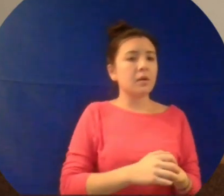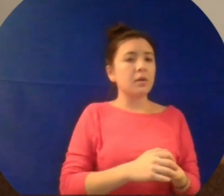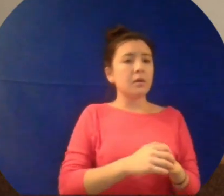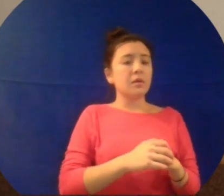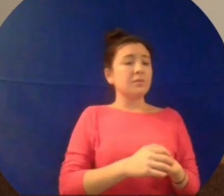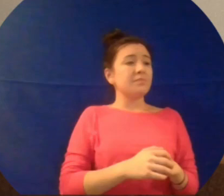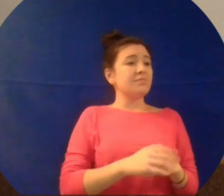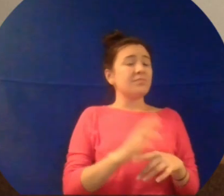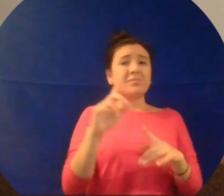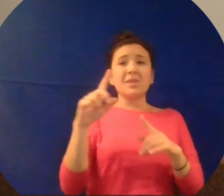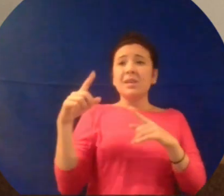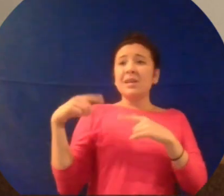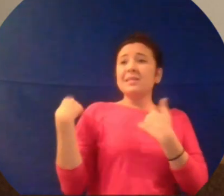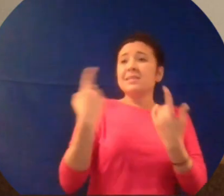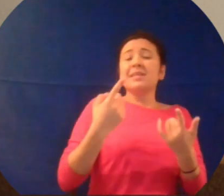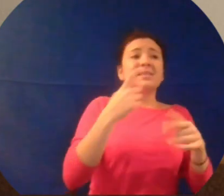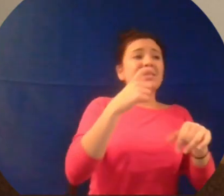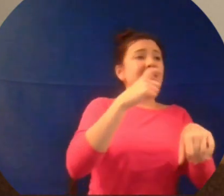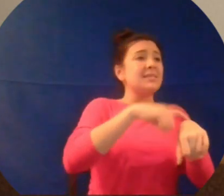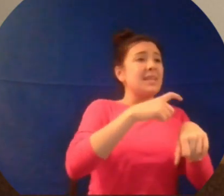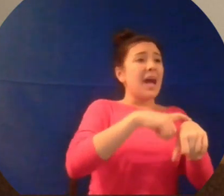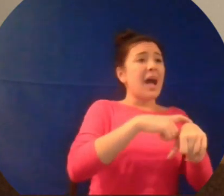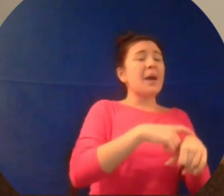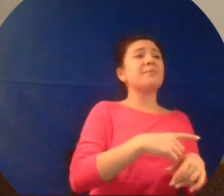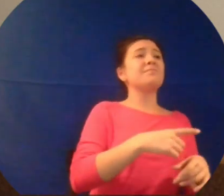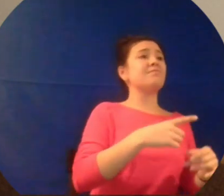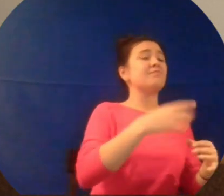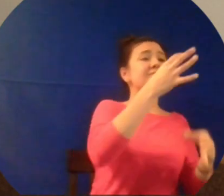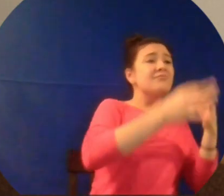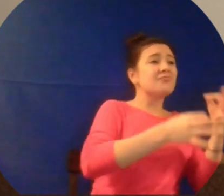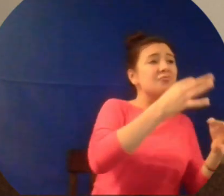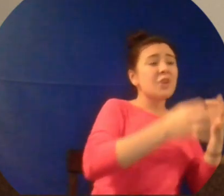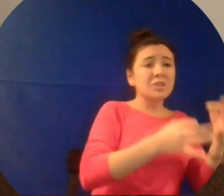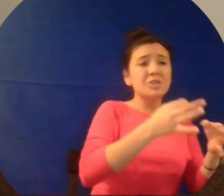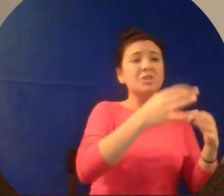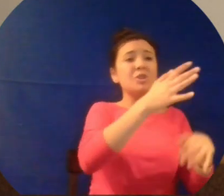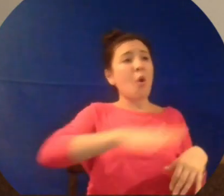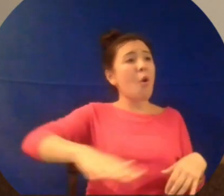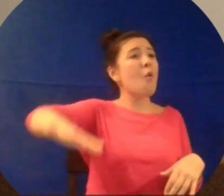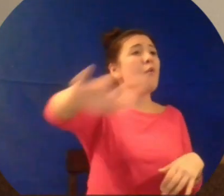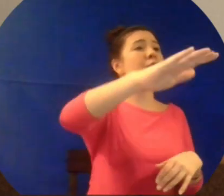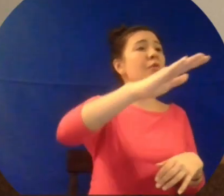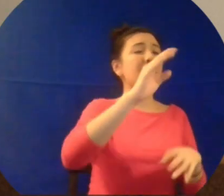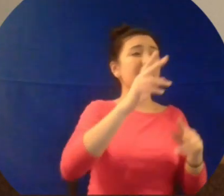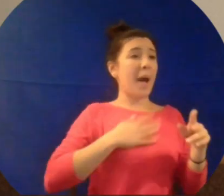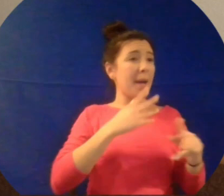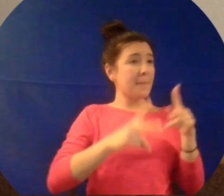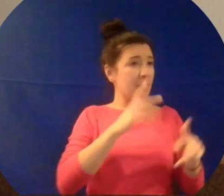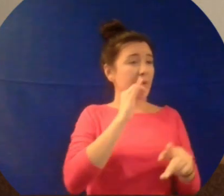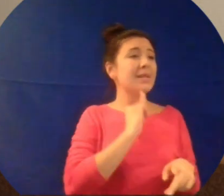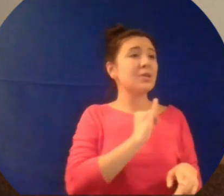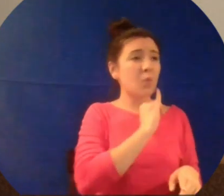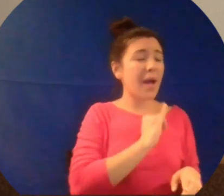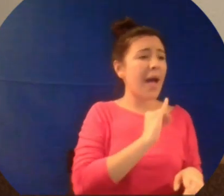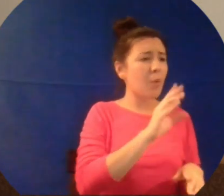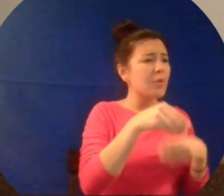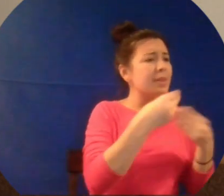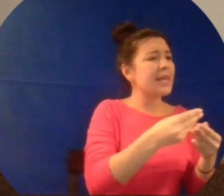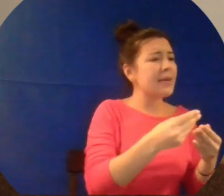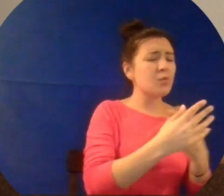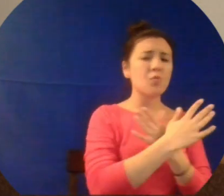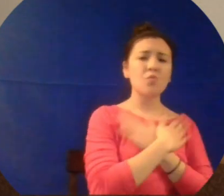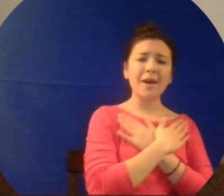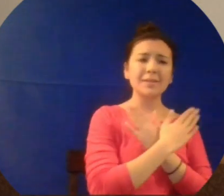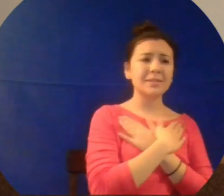I first appointed judges over my people Israel. I will give you rest from all